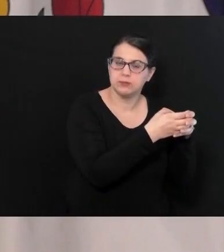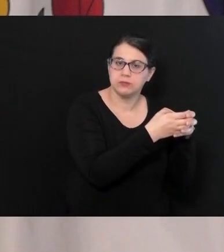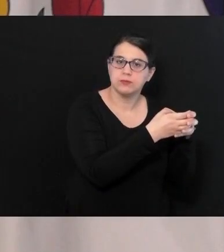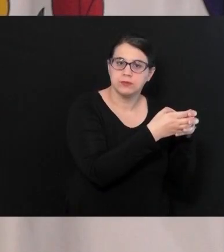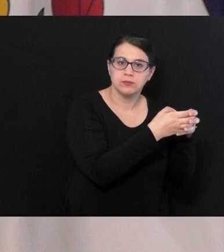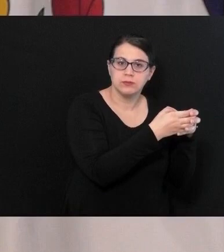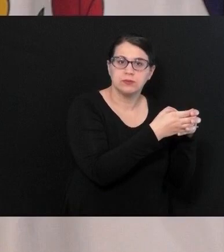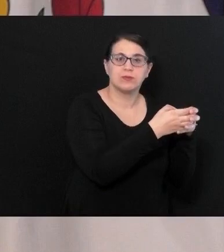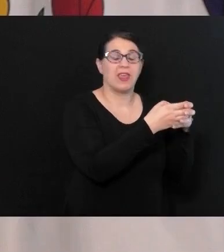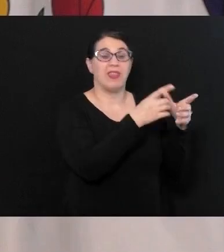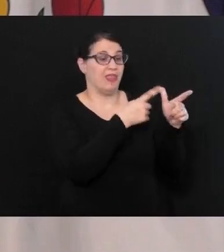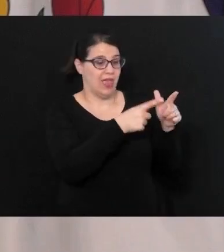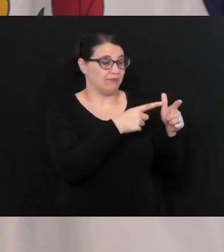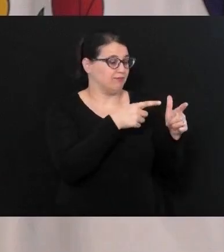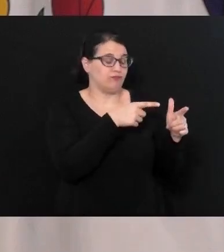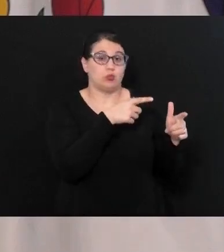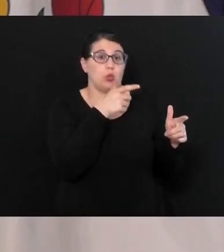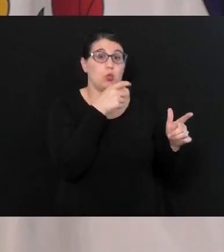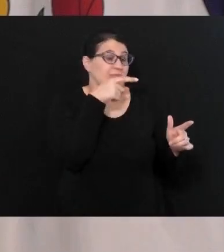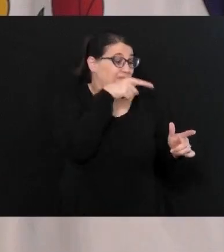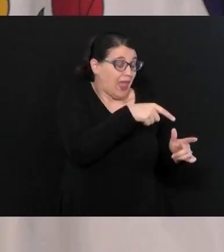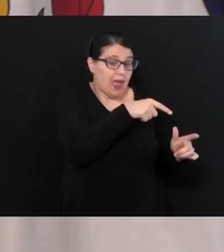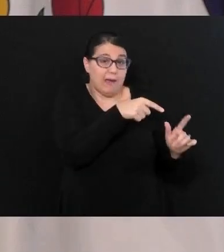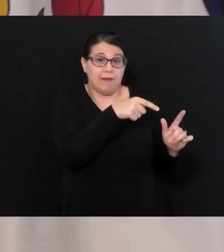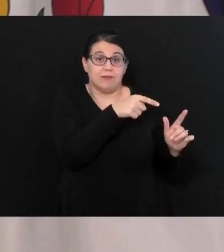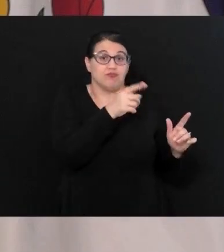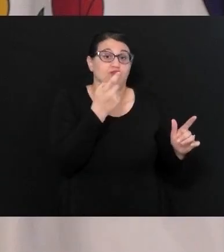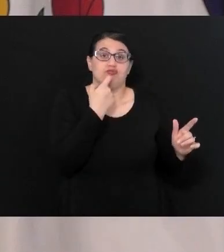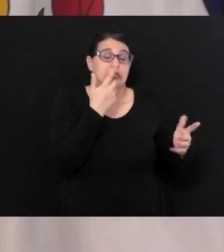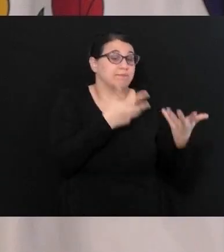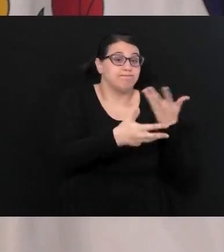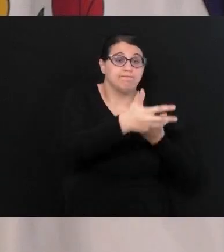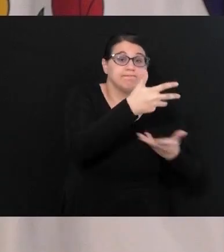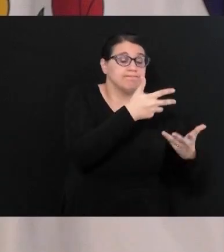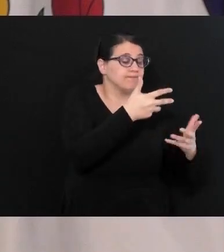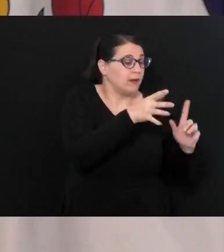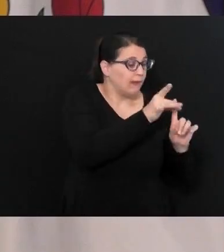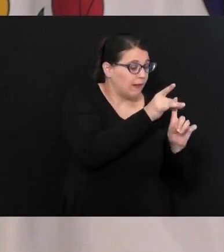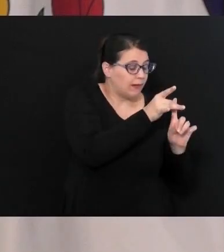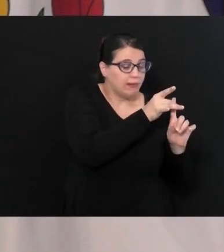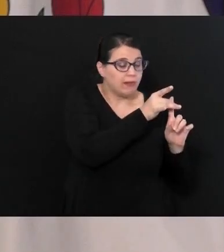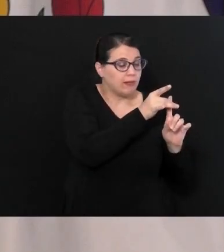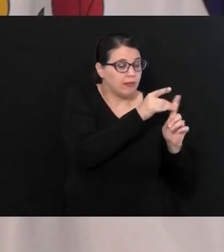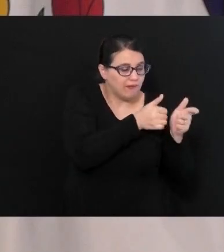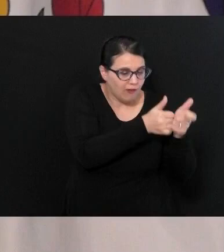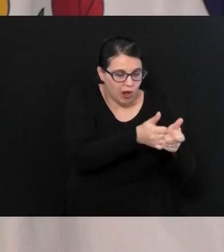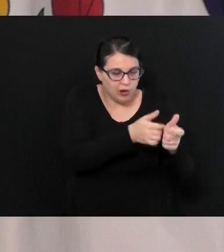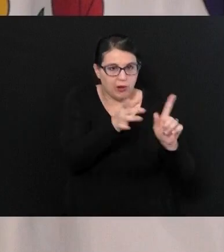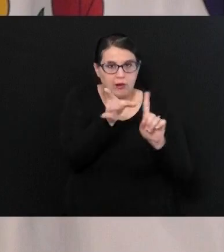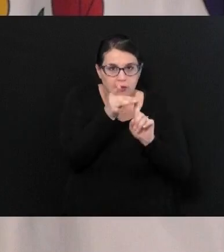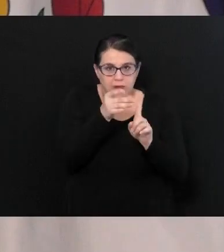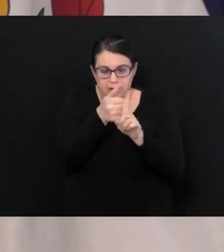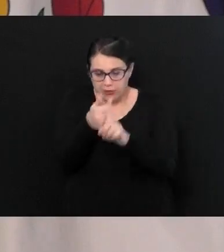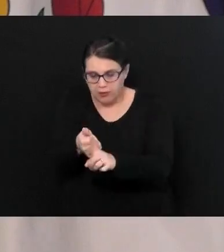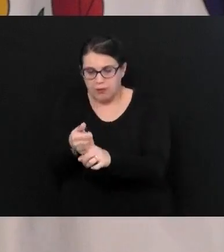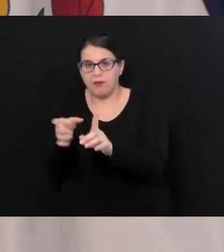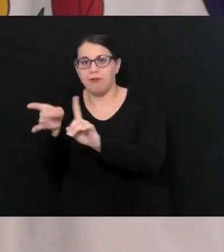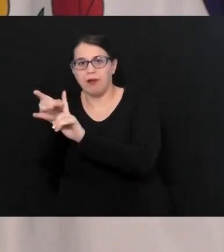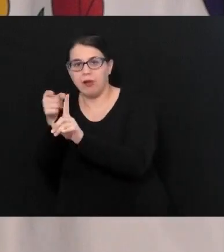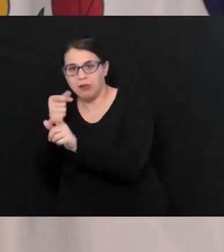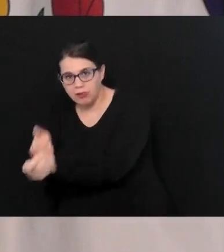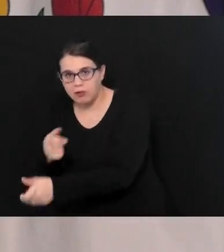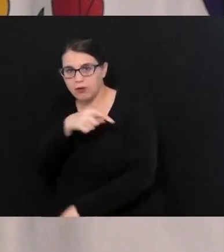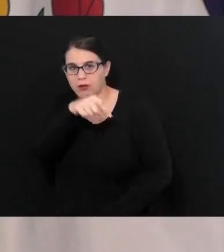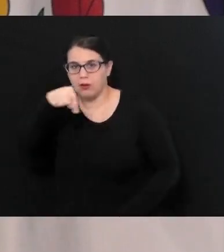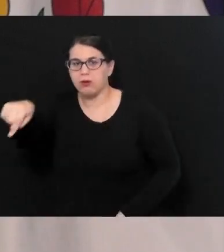work that we can do because we know stuff. That's the beauty of the testing. That's why I said that